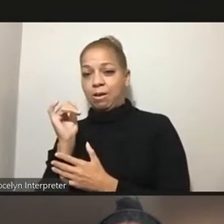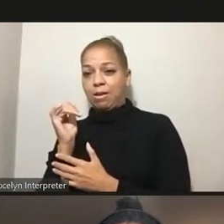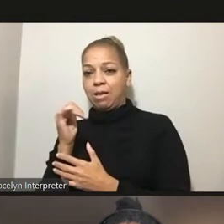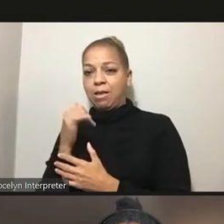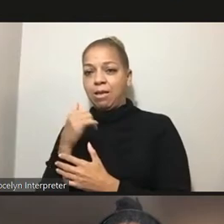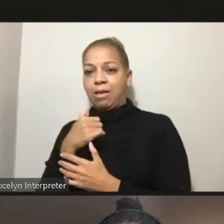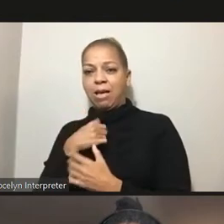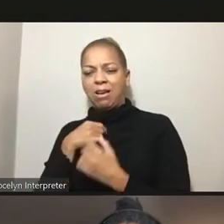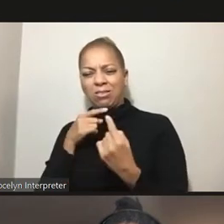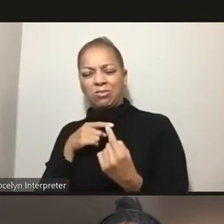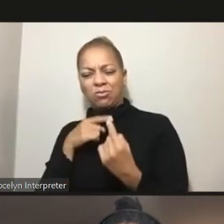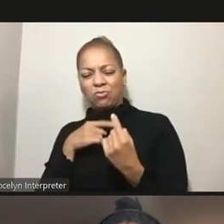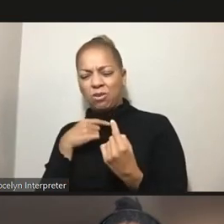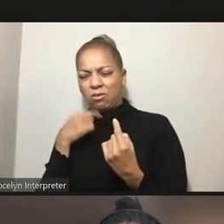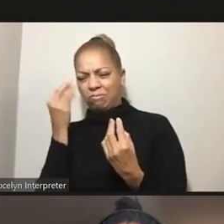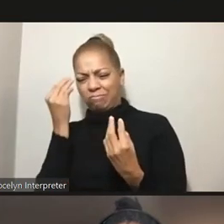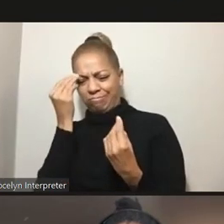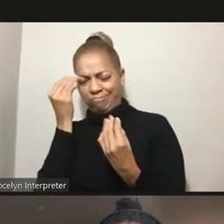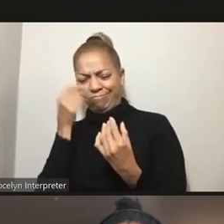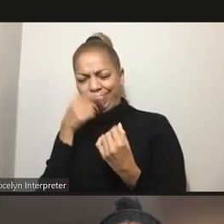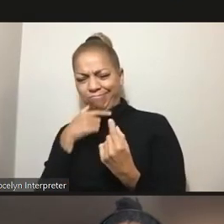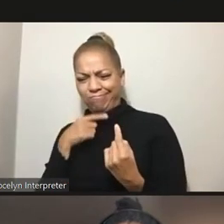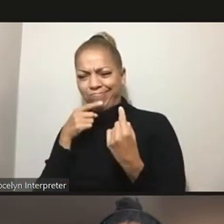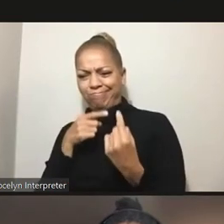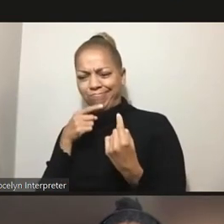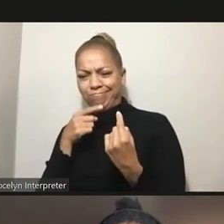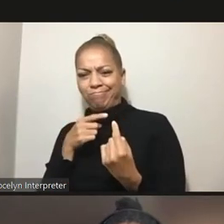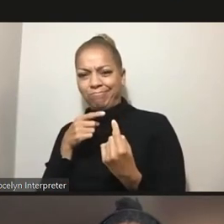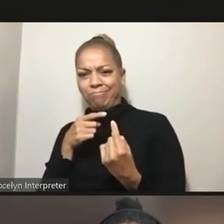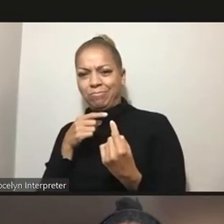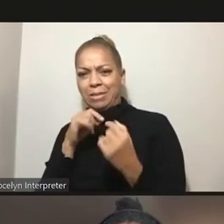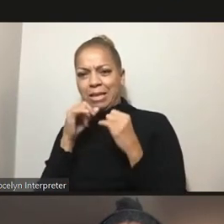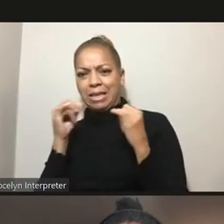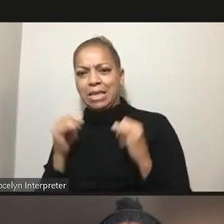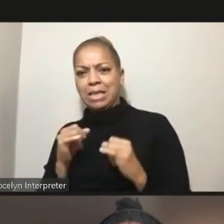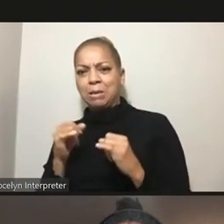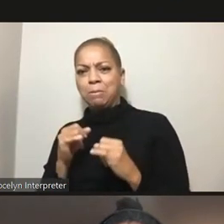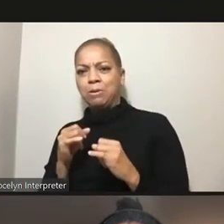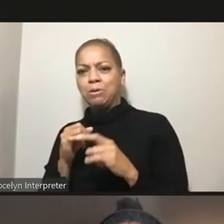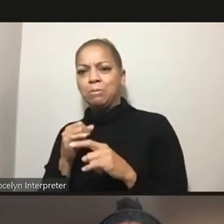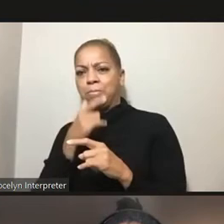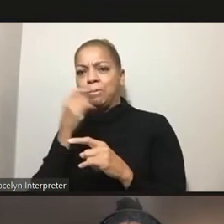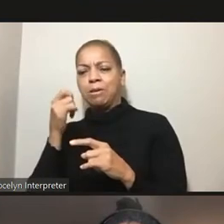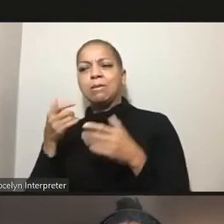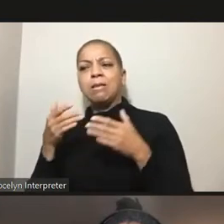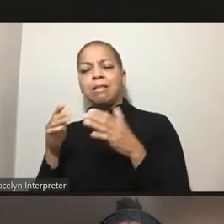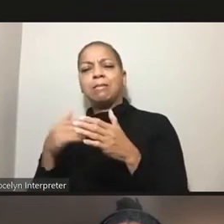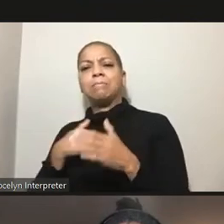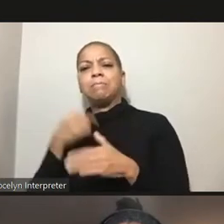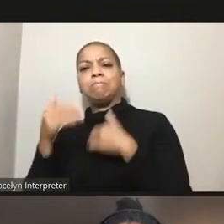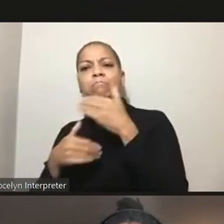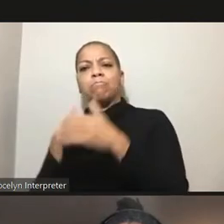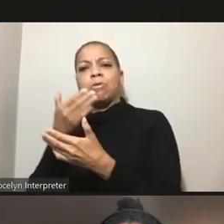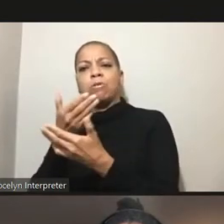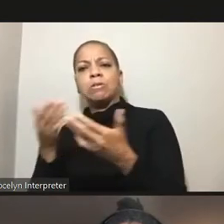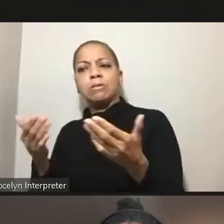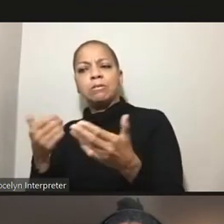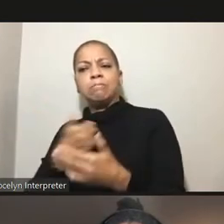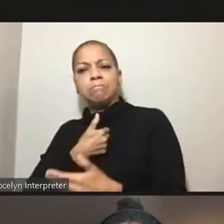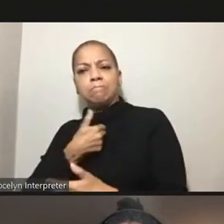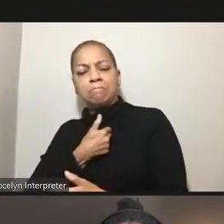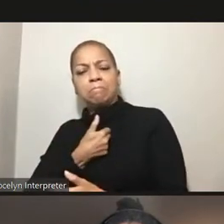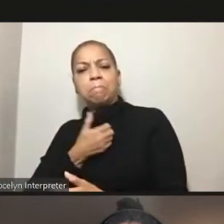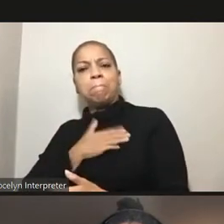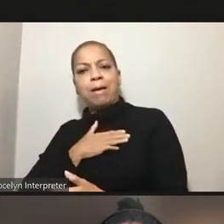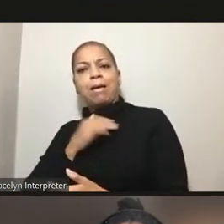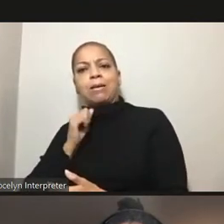grapple with this painful image through drawing is because it allows me to process things on my own terms, on